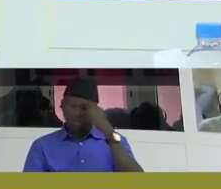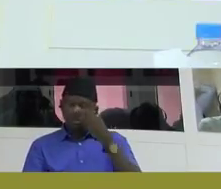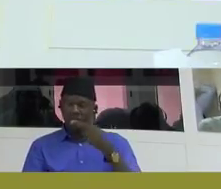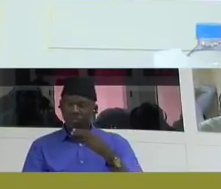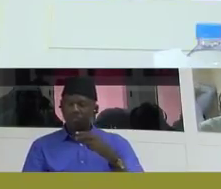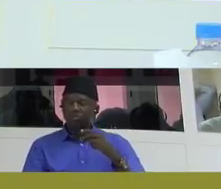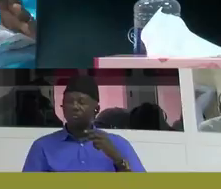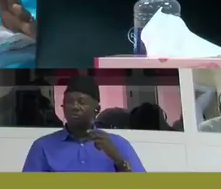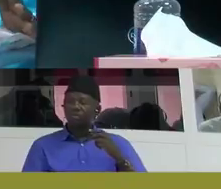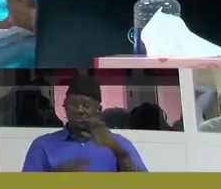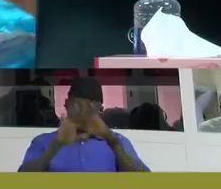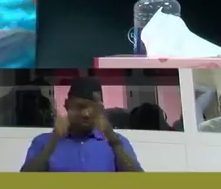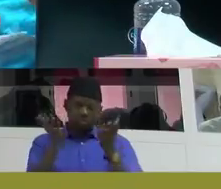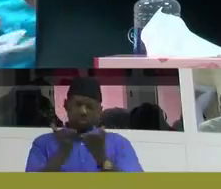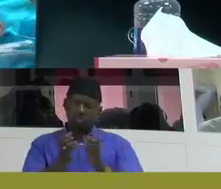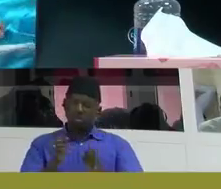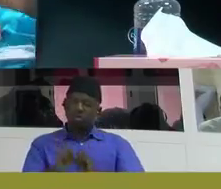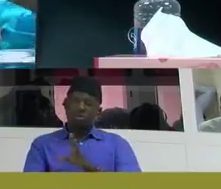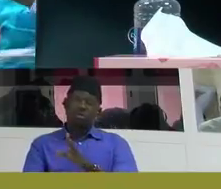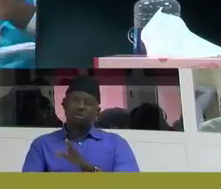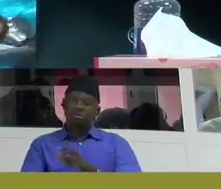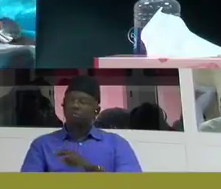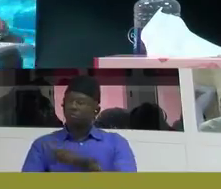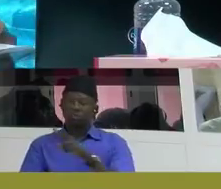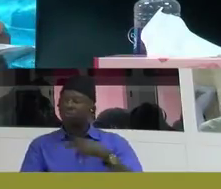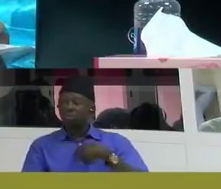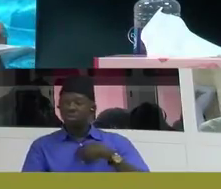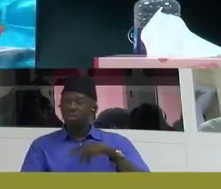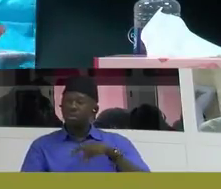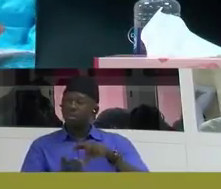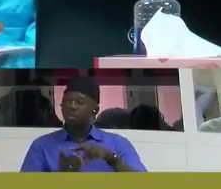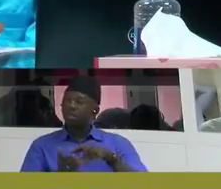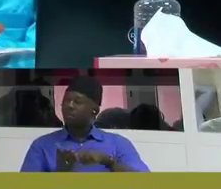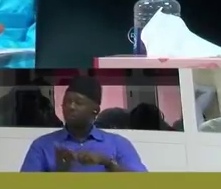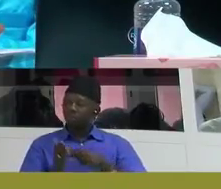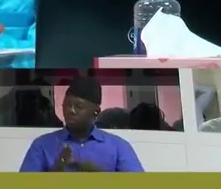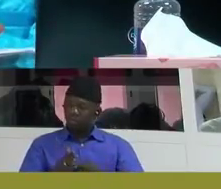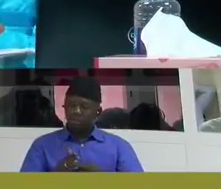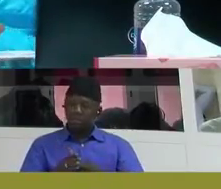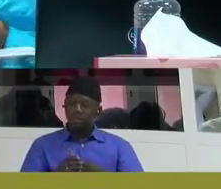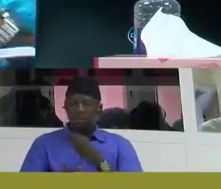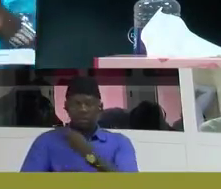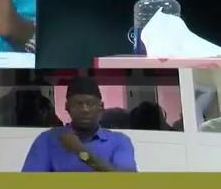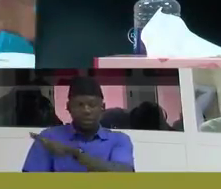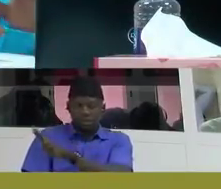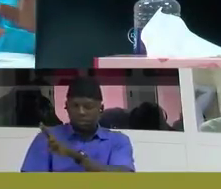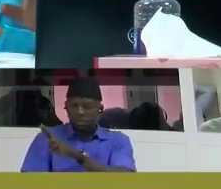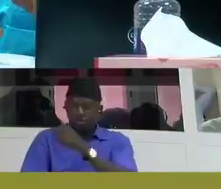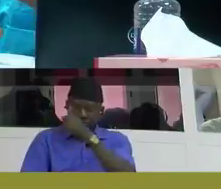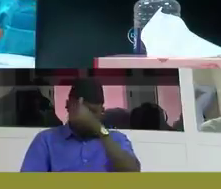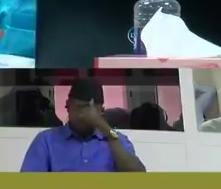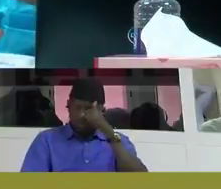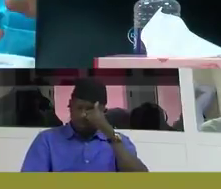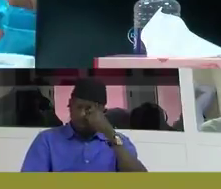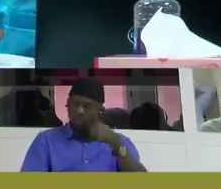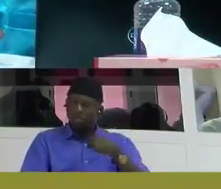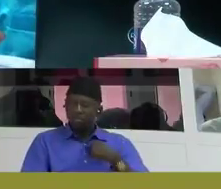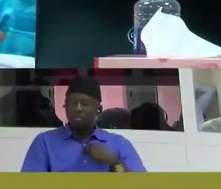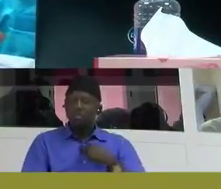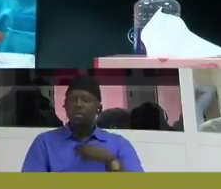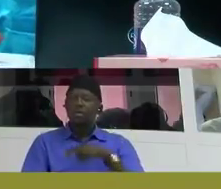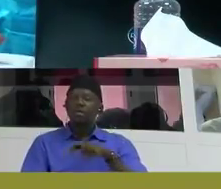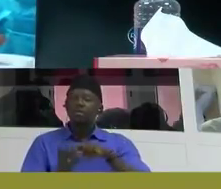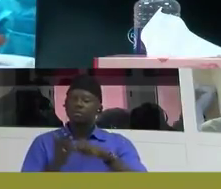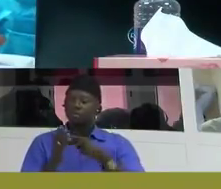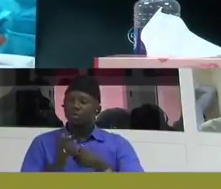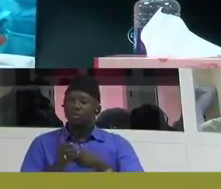public order? I mean, I don't mean religious service. I mean open